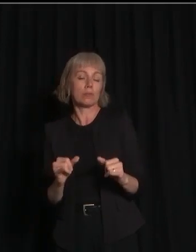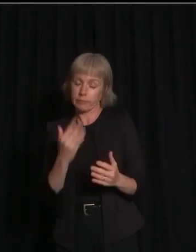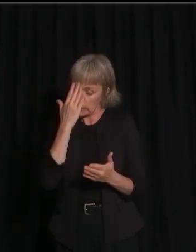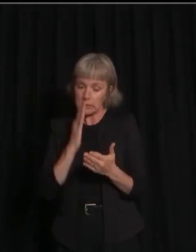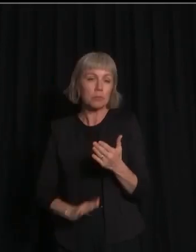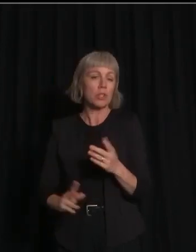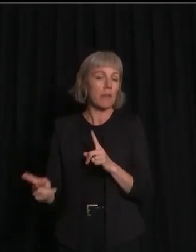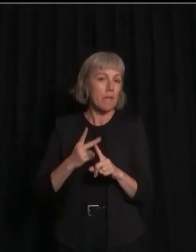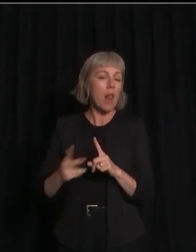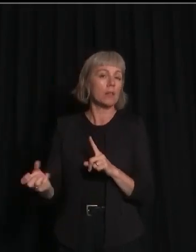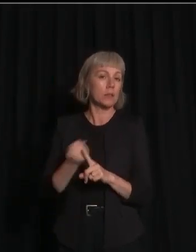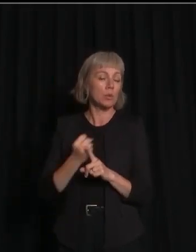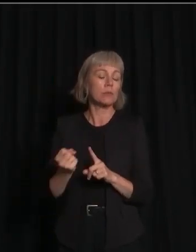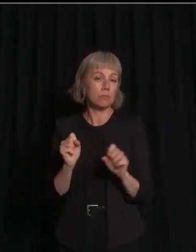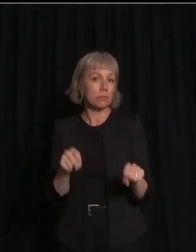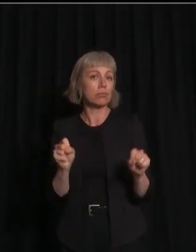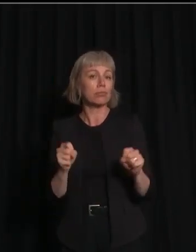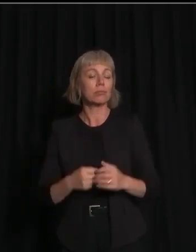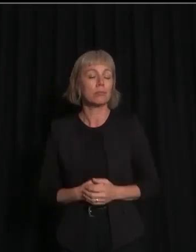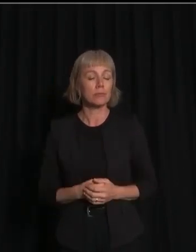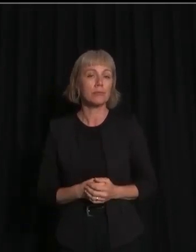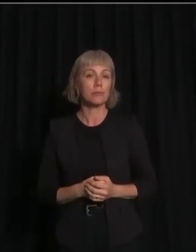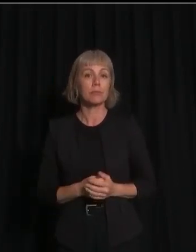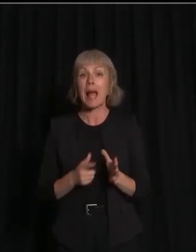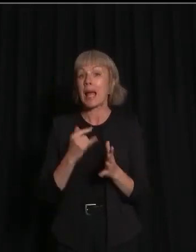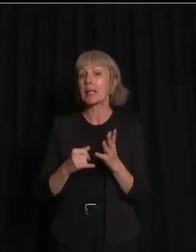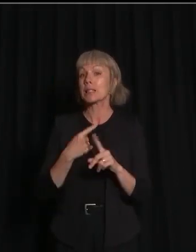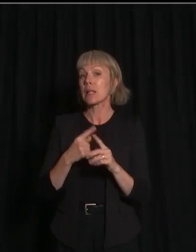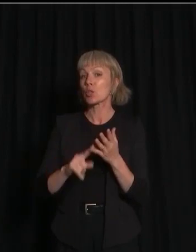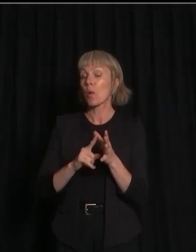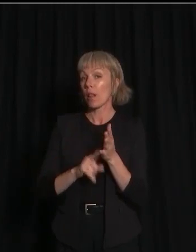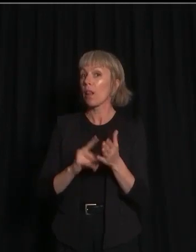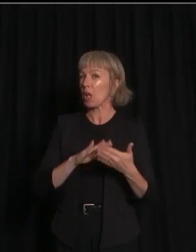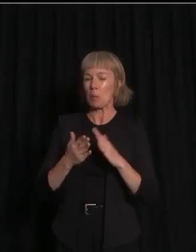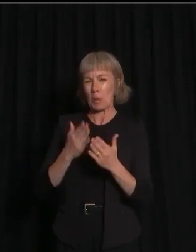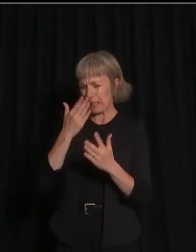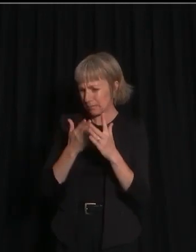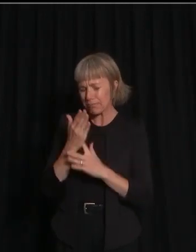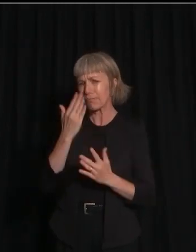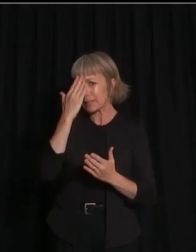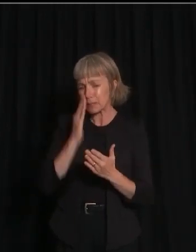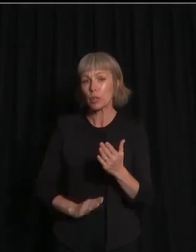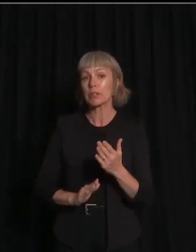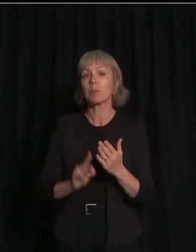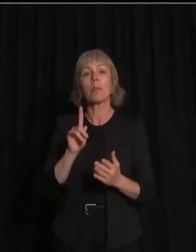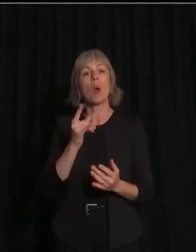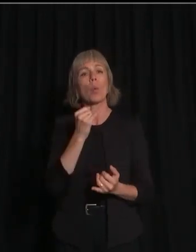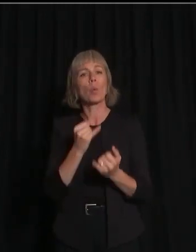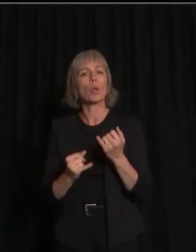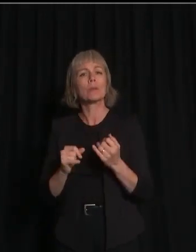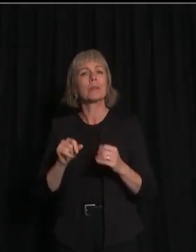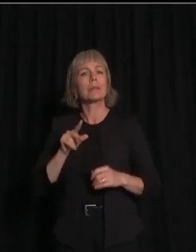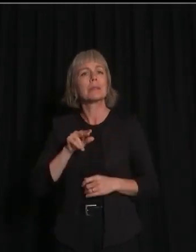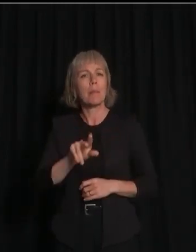So one of the challenges I think faced by the asexual community is that they go through this, but we experience a kind of double trauma because